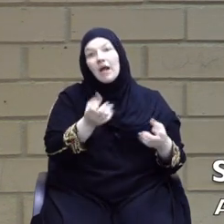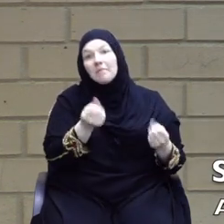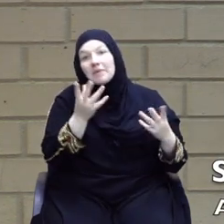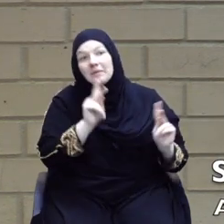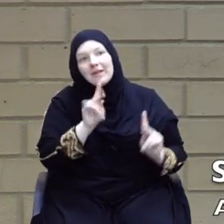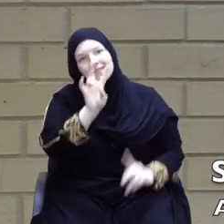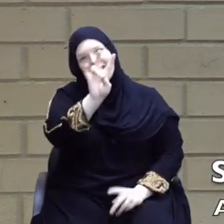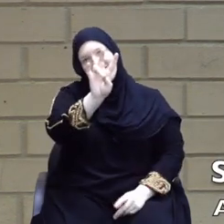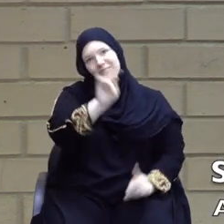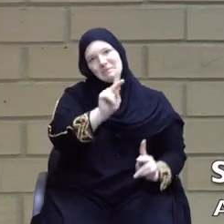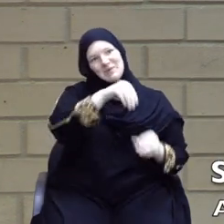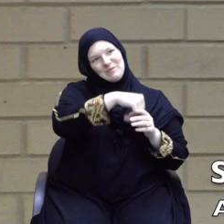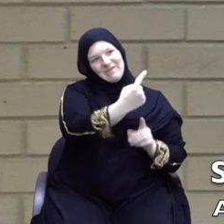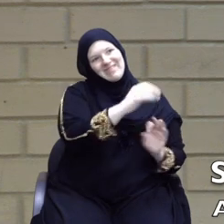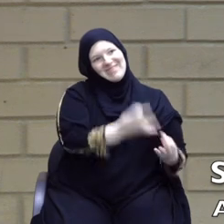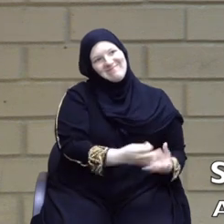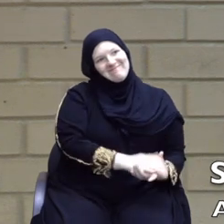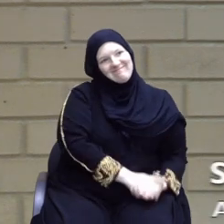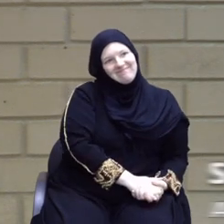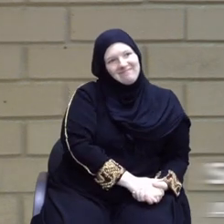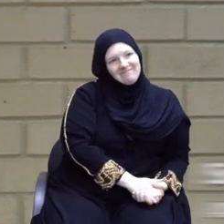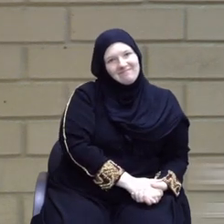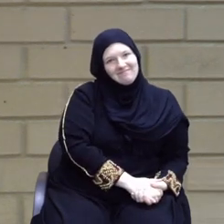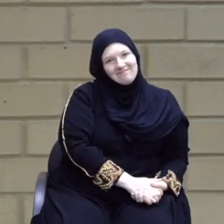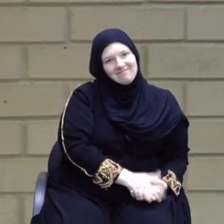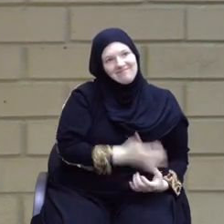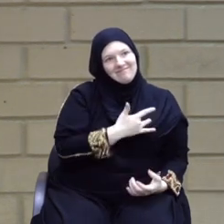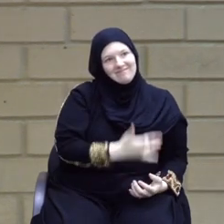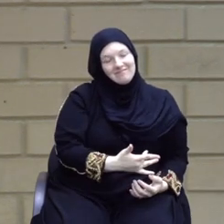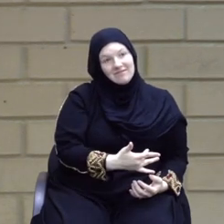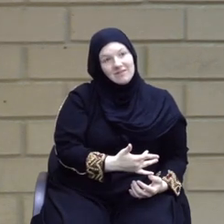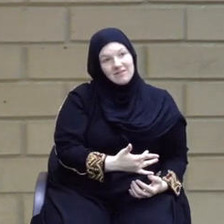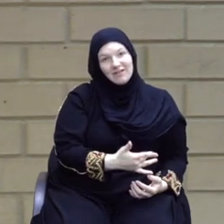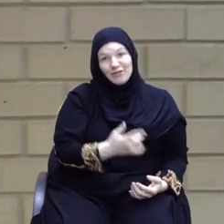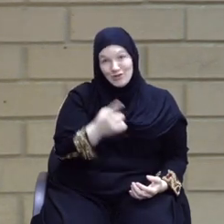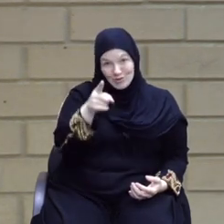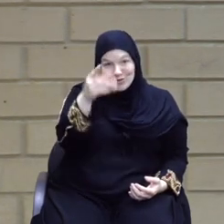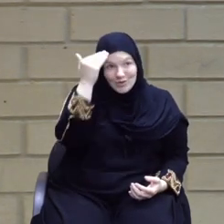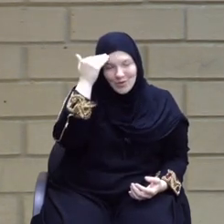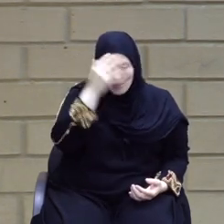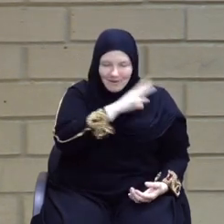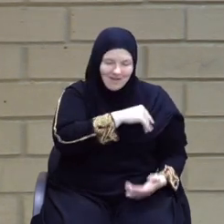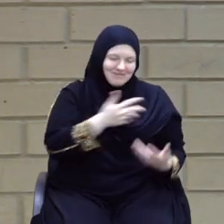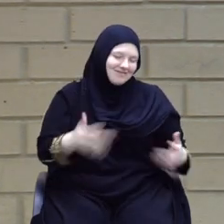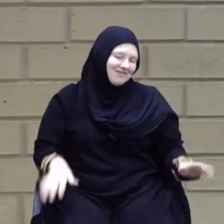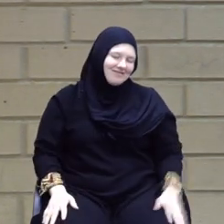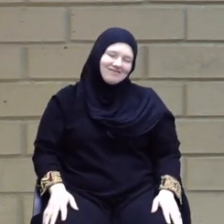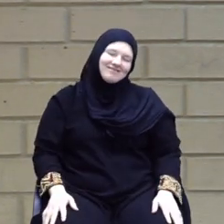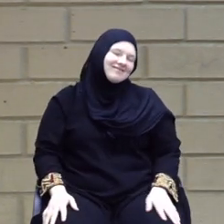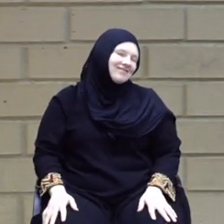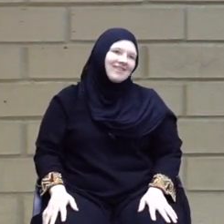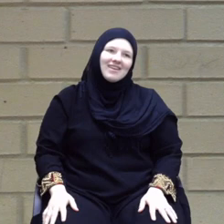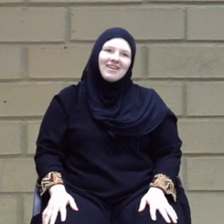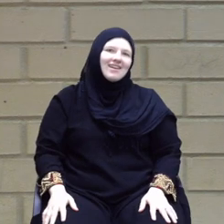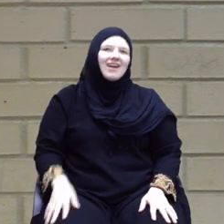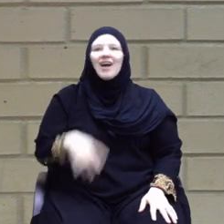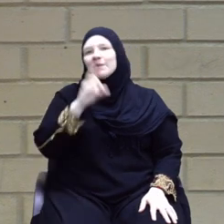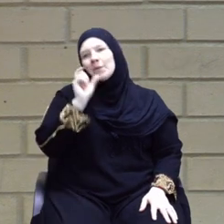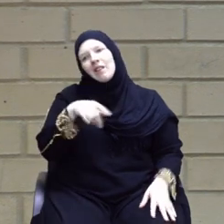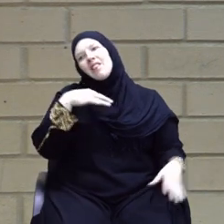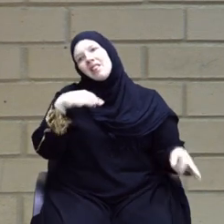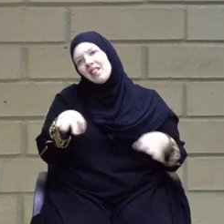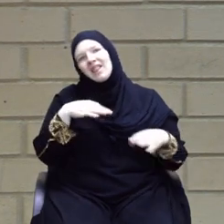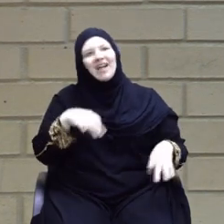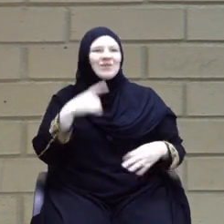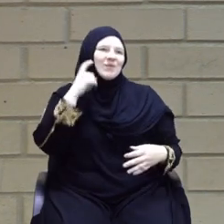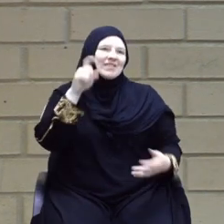And do I need to tell you the situation of your brothers and sisters in Palestine? Wallahi, I feel ashamed to start telling you the situation because everyone knows it. And